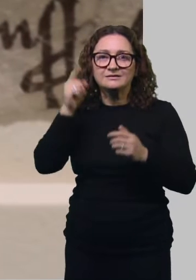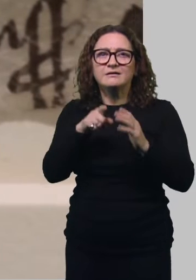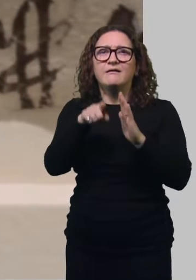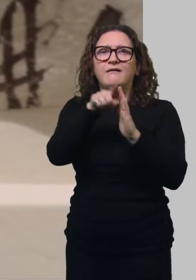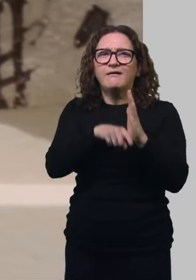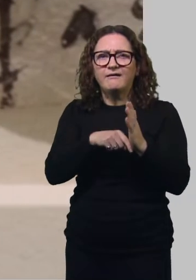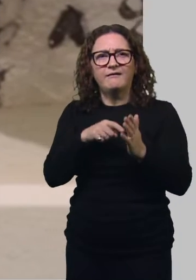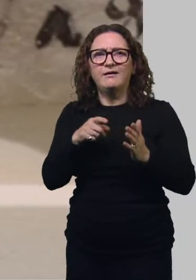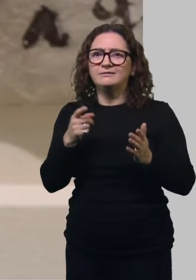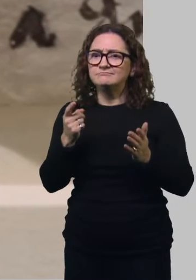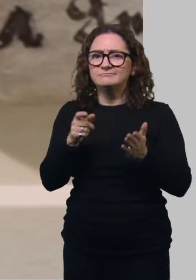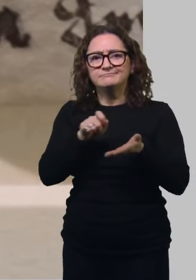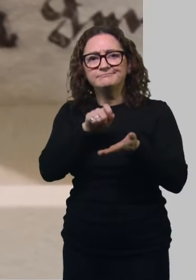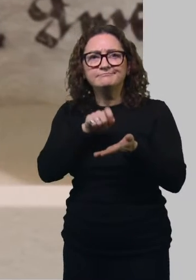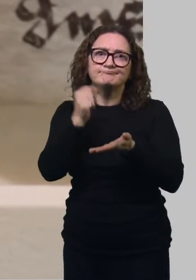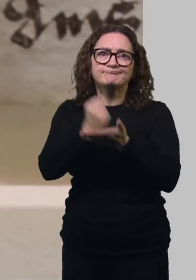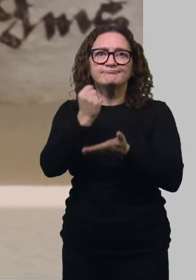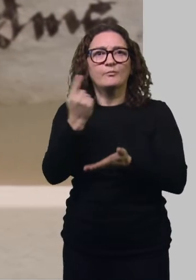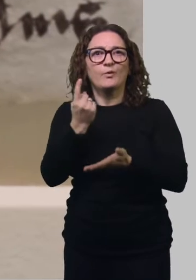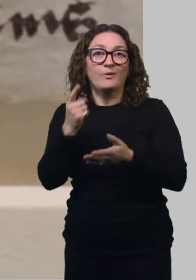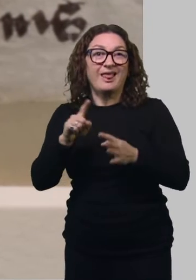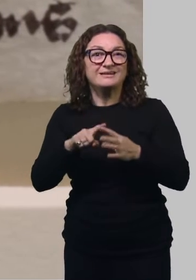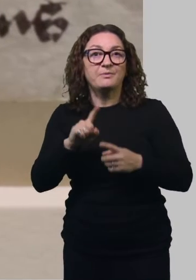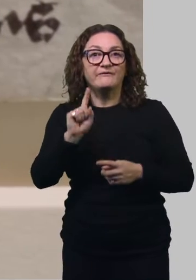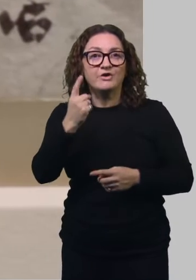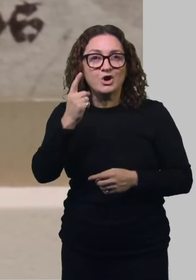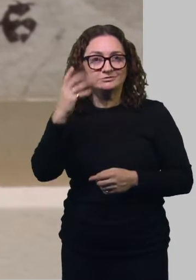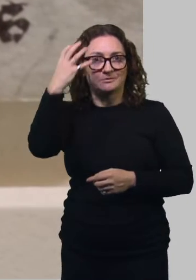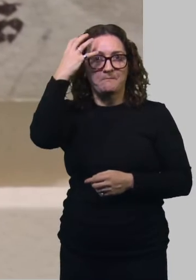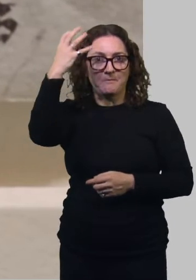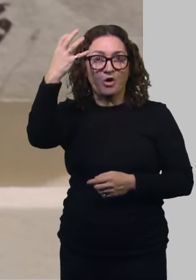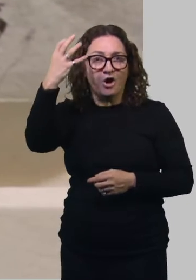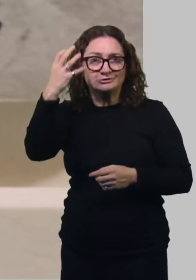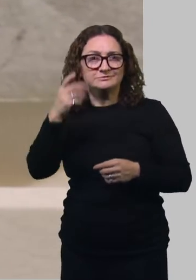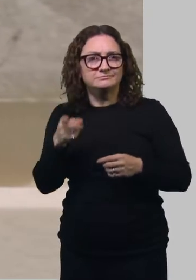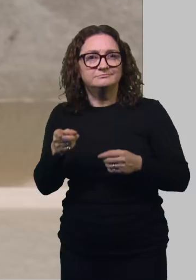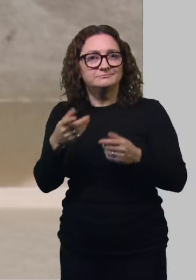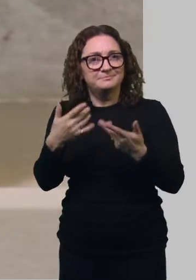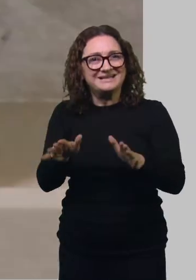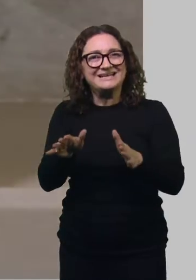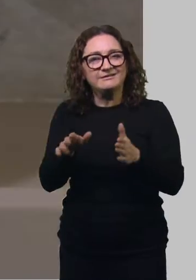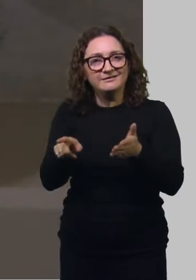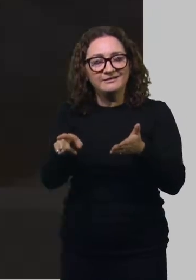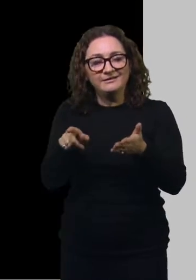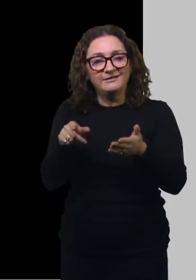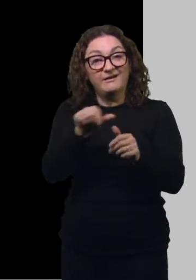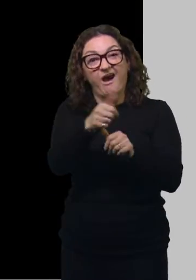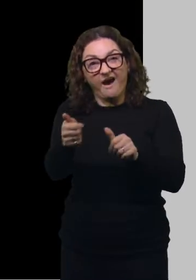separate document to give assent to acts, called a royal commission. Acts don't include a wax seal, although royal commissions